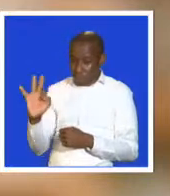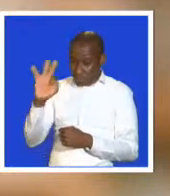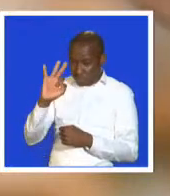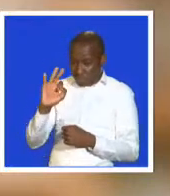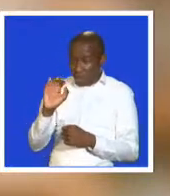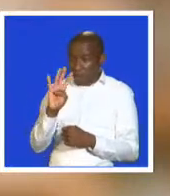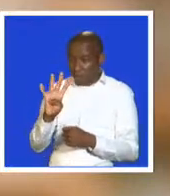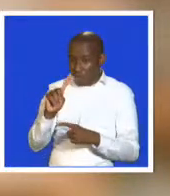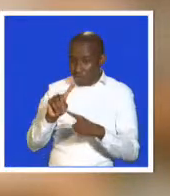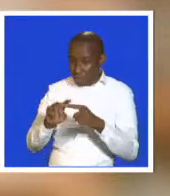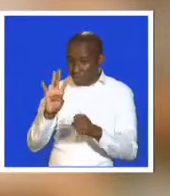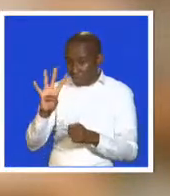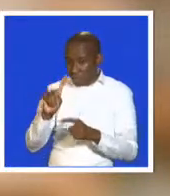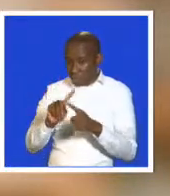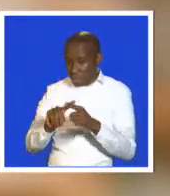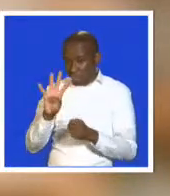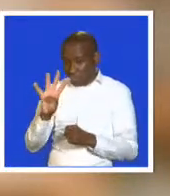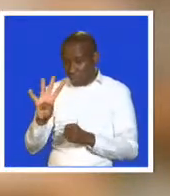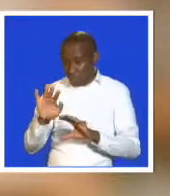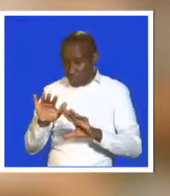4 times 4, which gives us